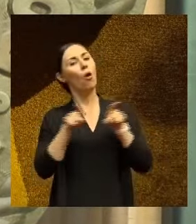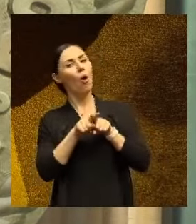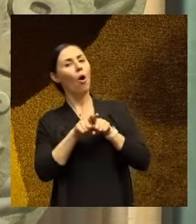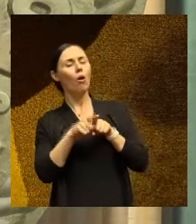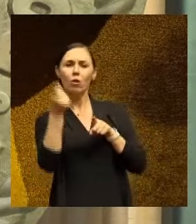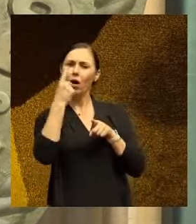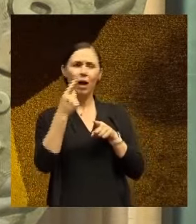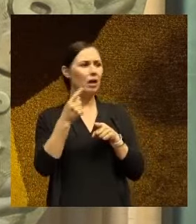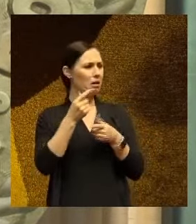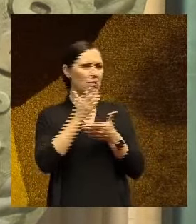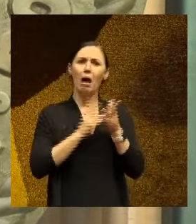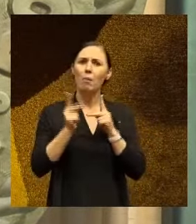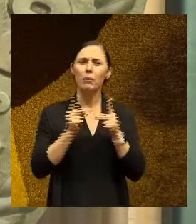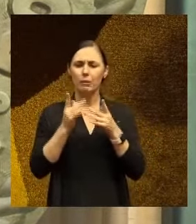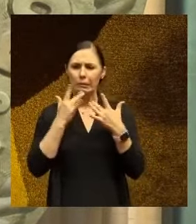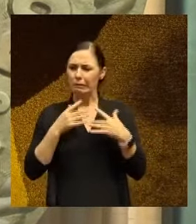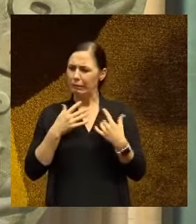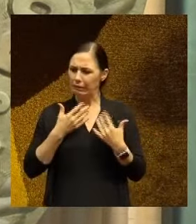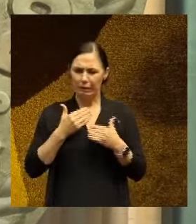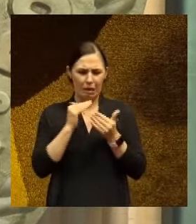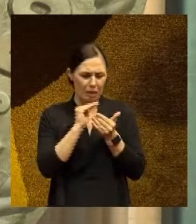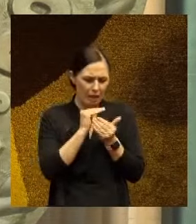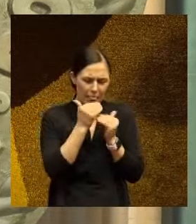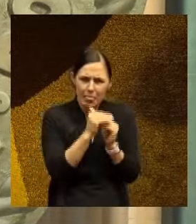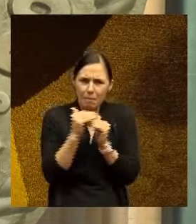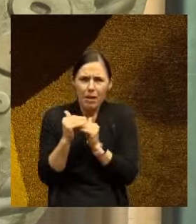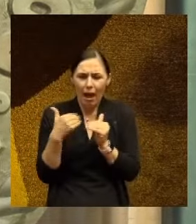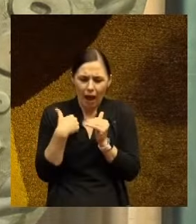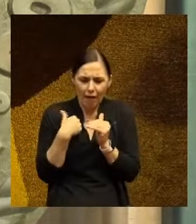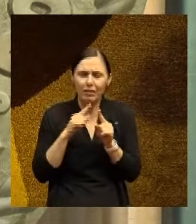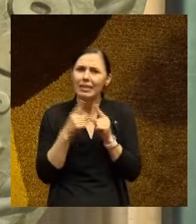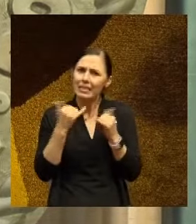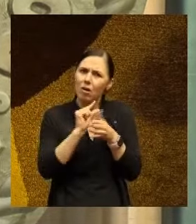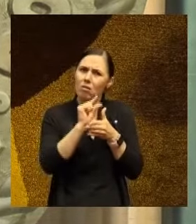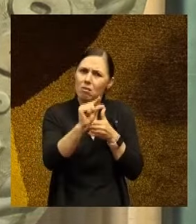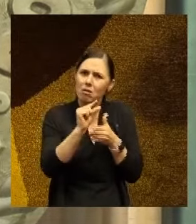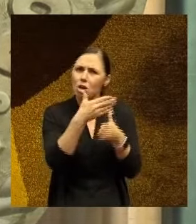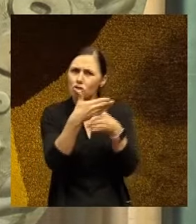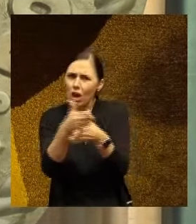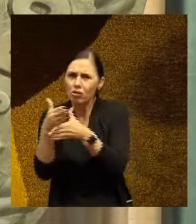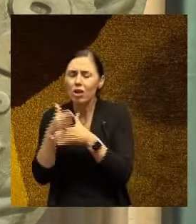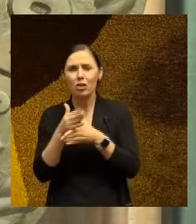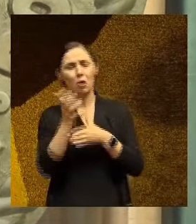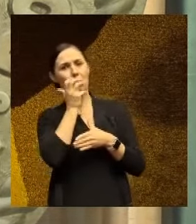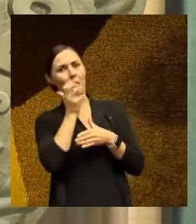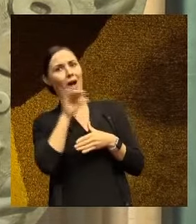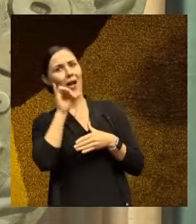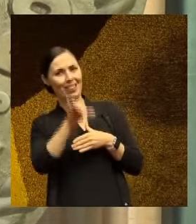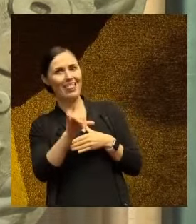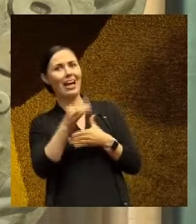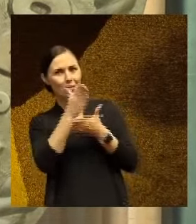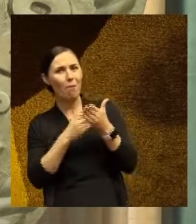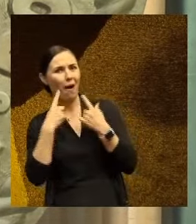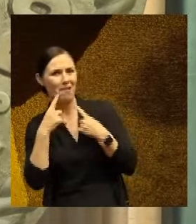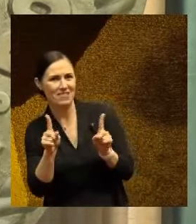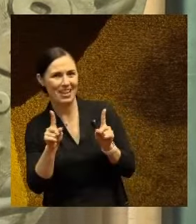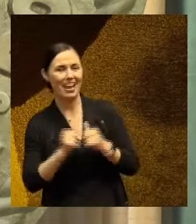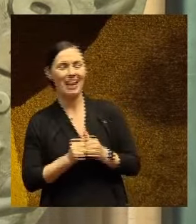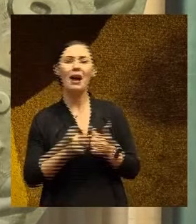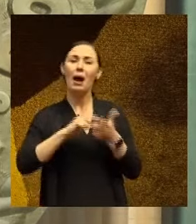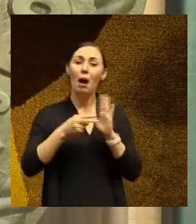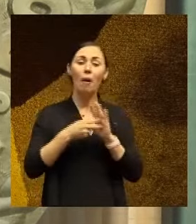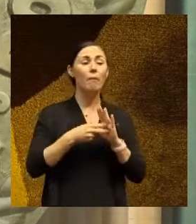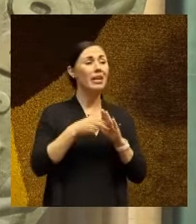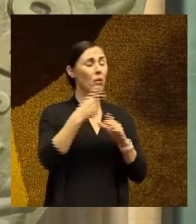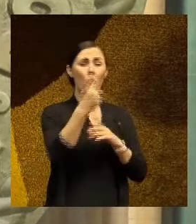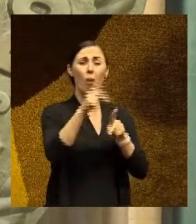to give. It is tucked deep within our desire to lift and lighten the burden of others.